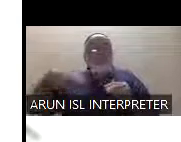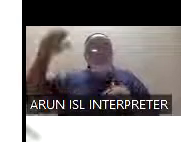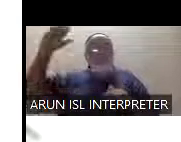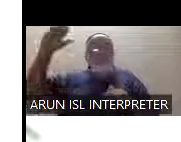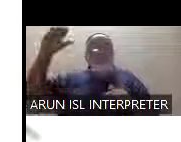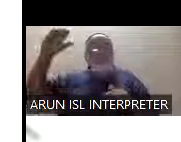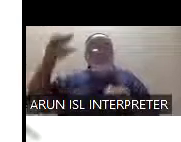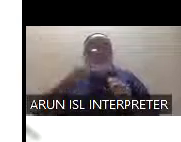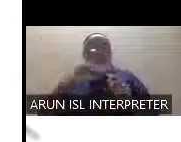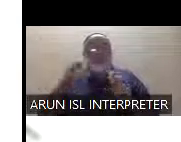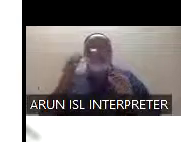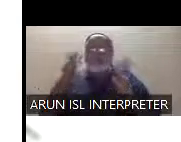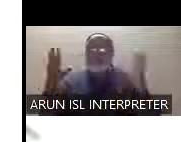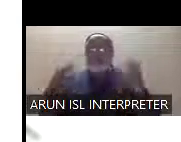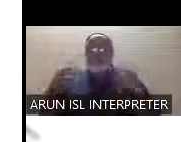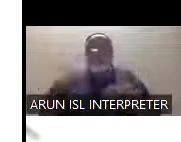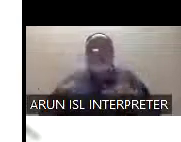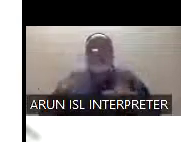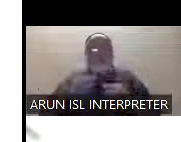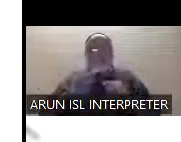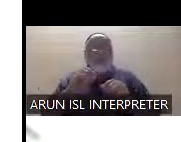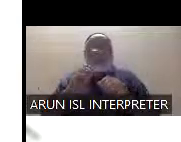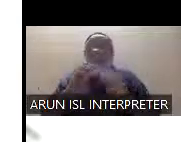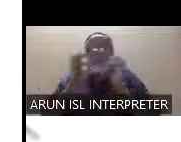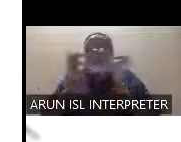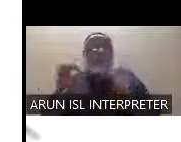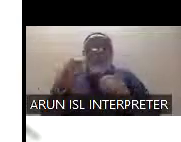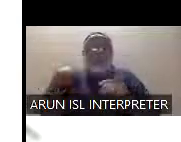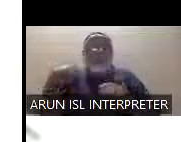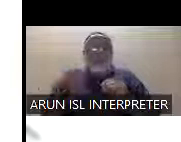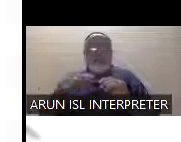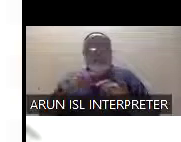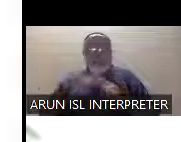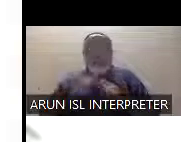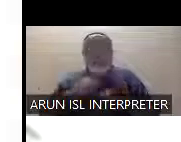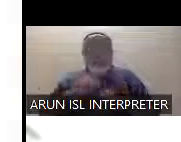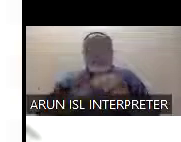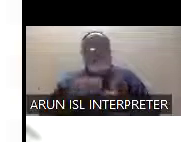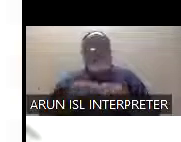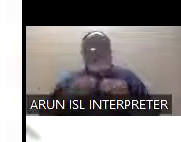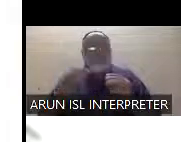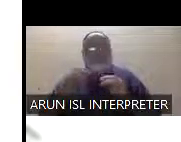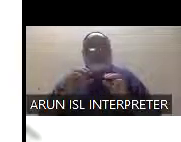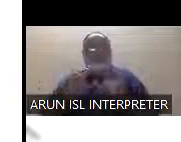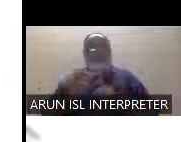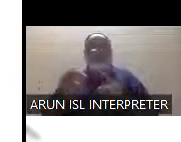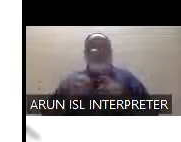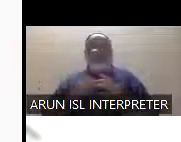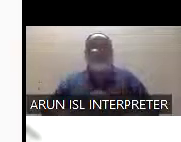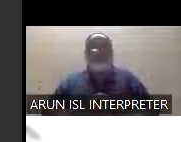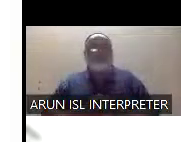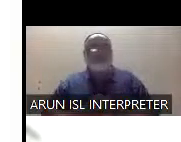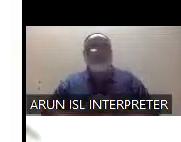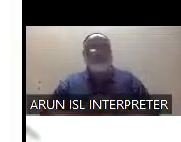functioning. So the huge population of people with disability, if you look at the worldwide figures for disability.